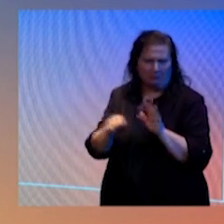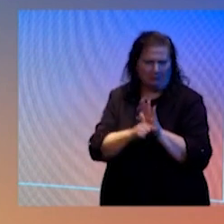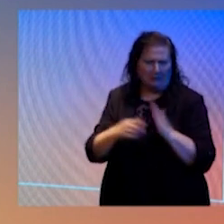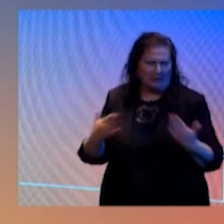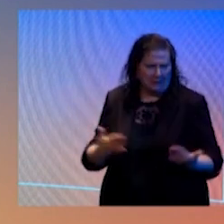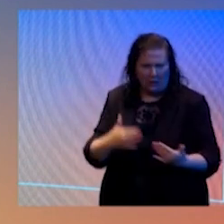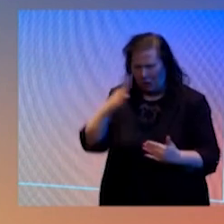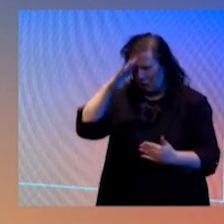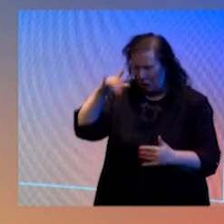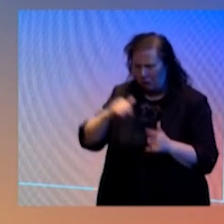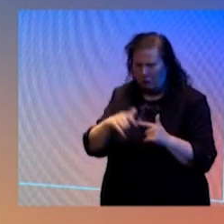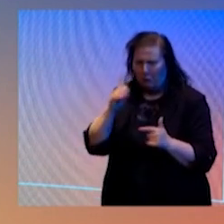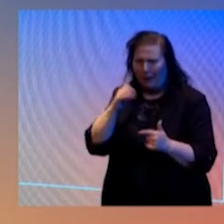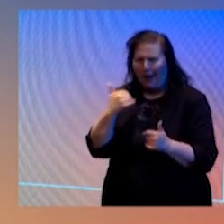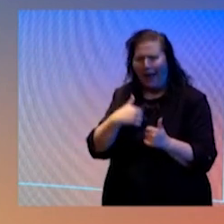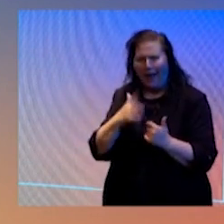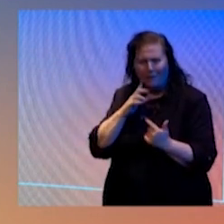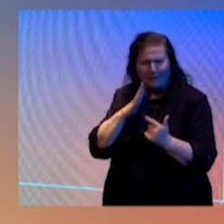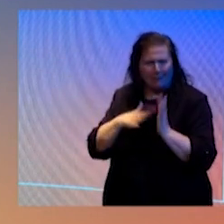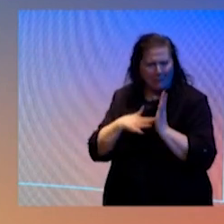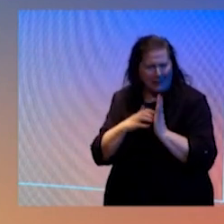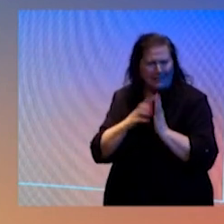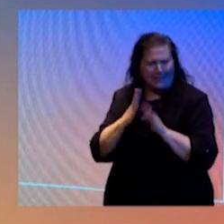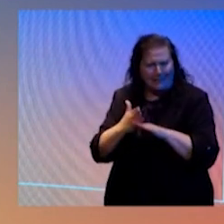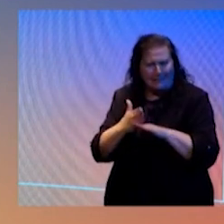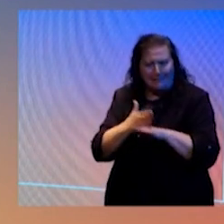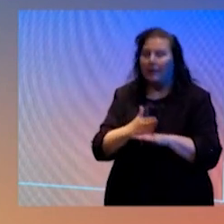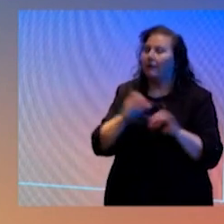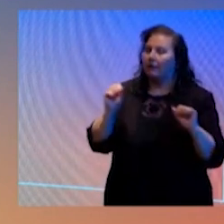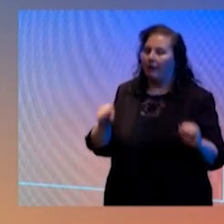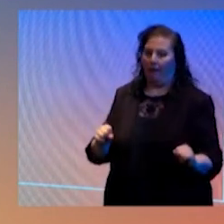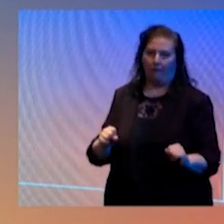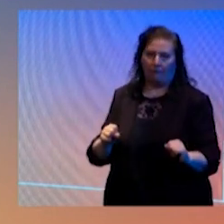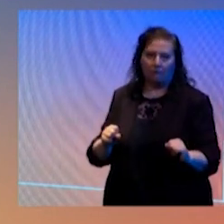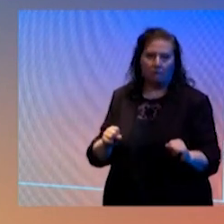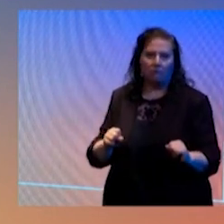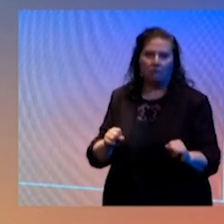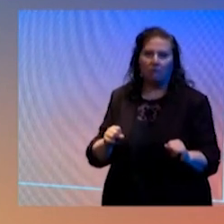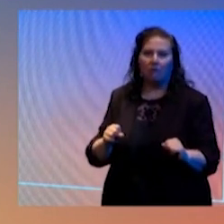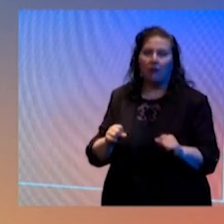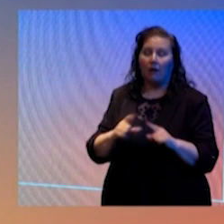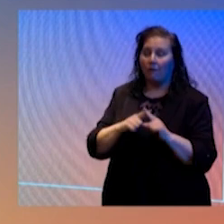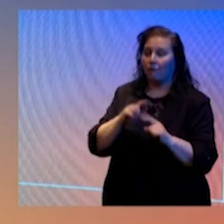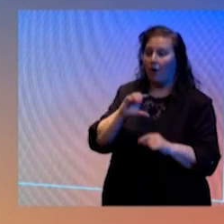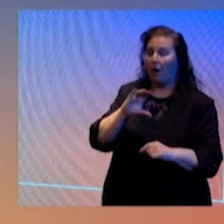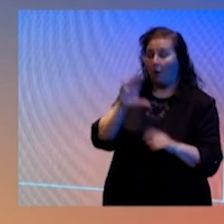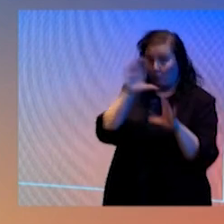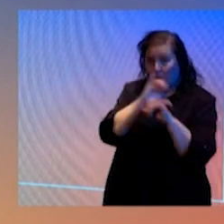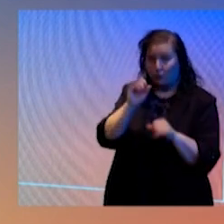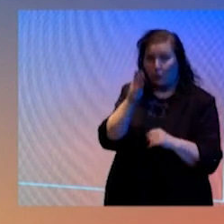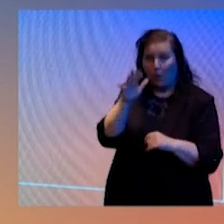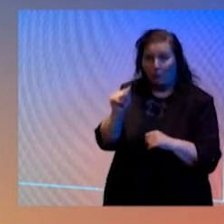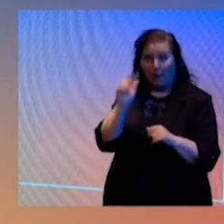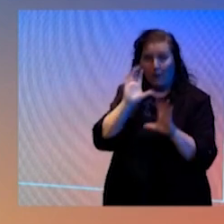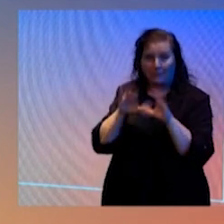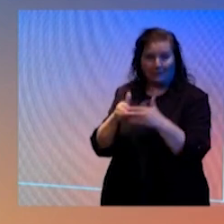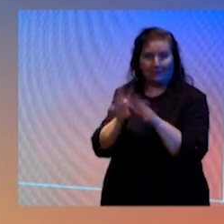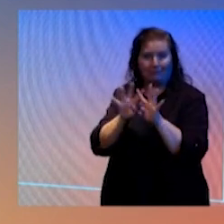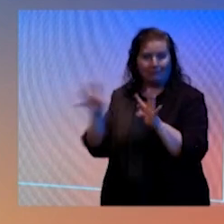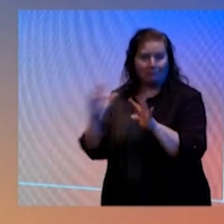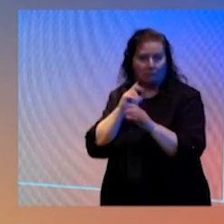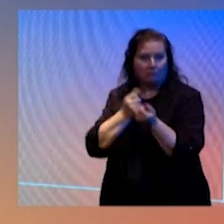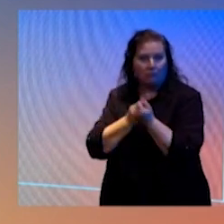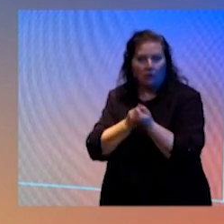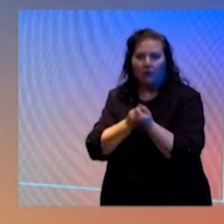had some shortcomings, and he knew how to fix them. And coming out of President Obama's cabinet as well, with the perspective of